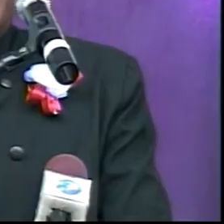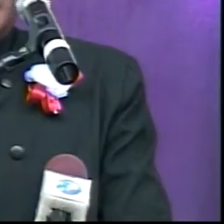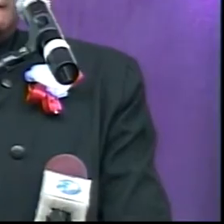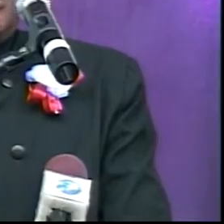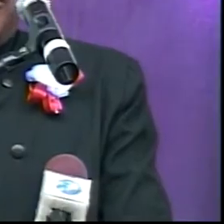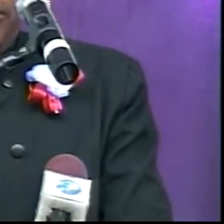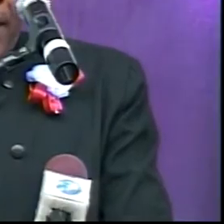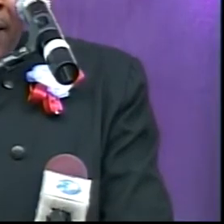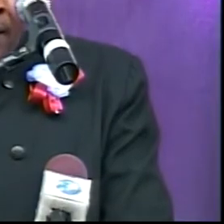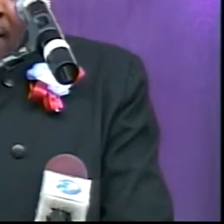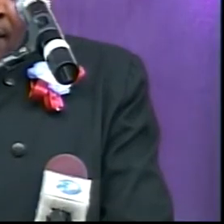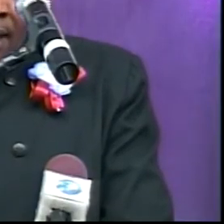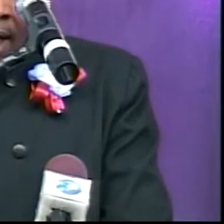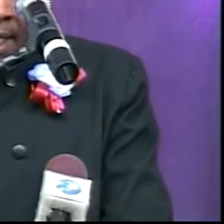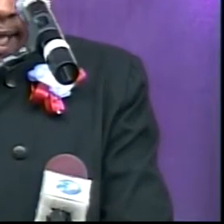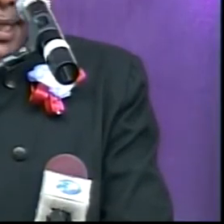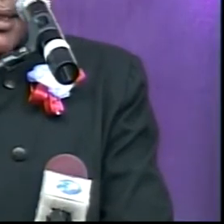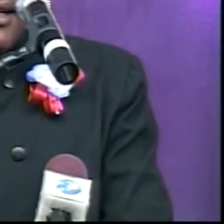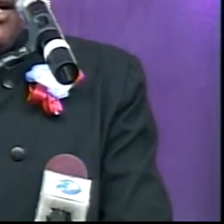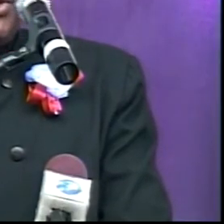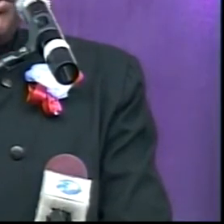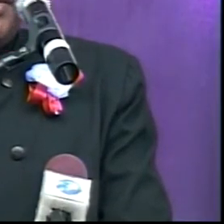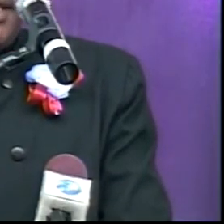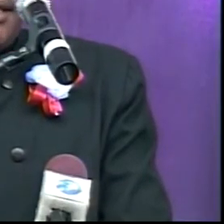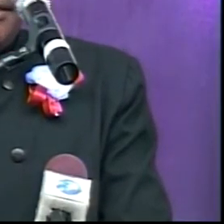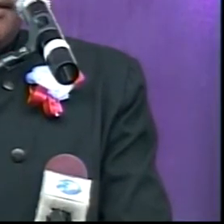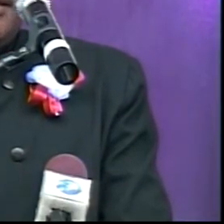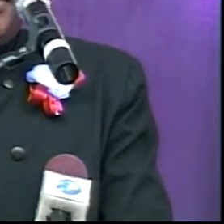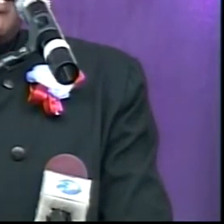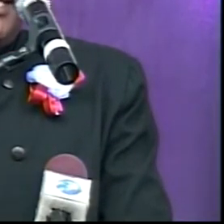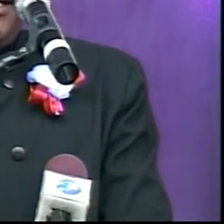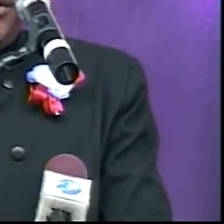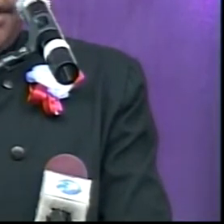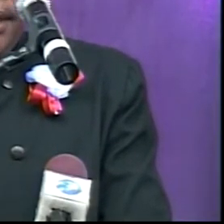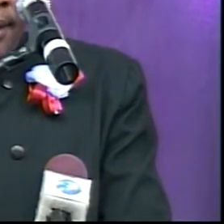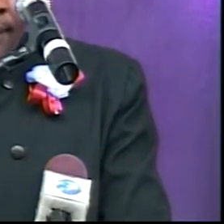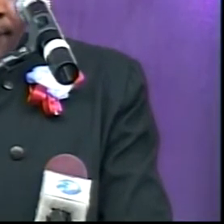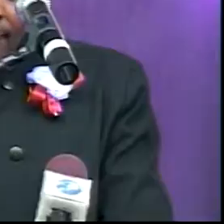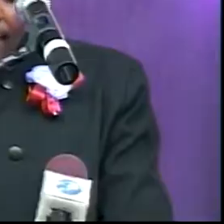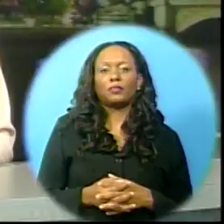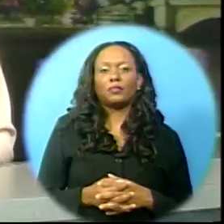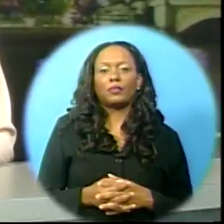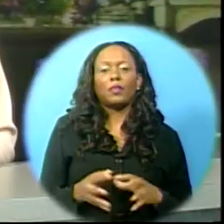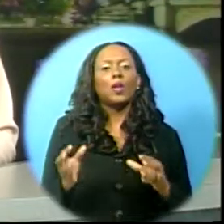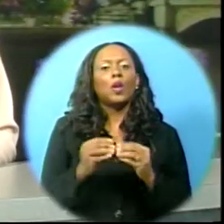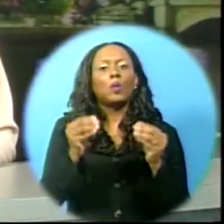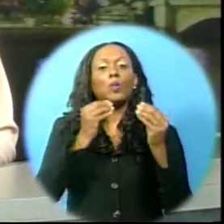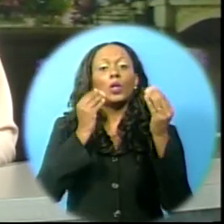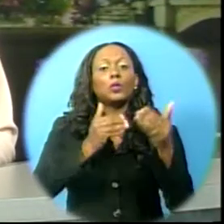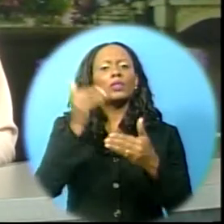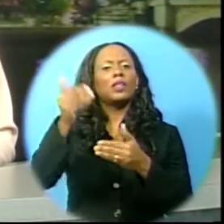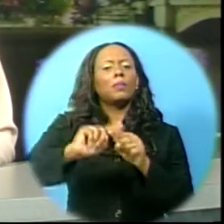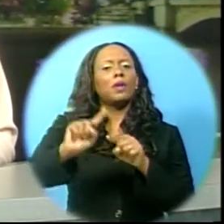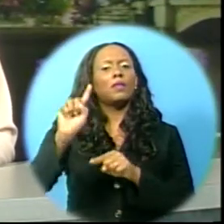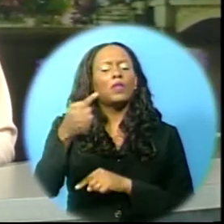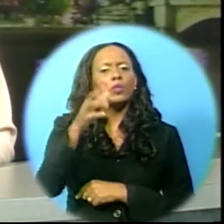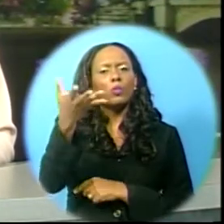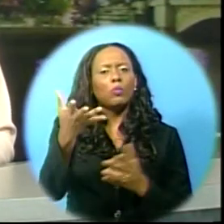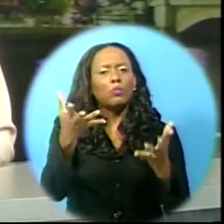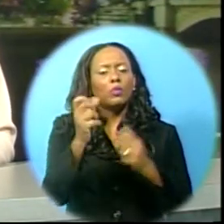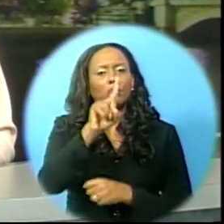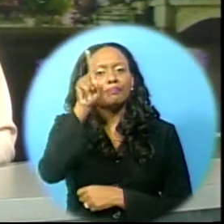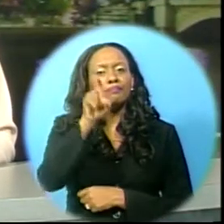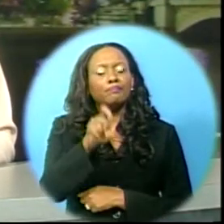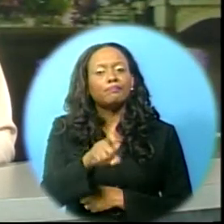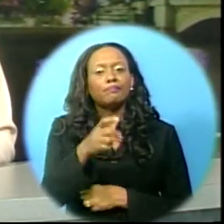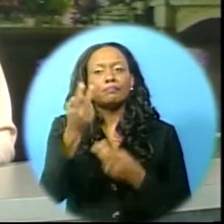in Barbados, not just consumers, but stakeholders. We'll have more news in just a